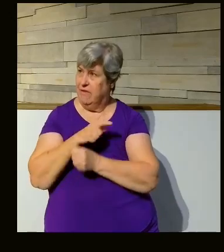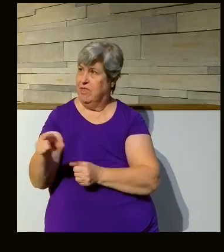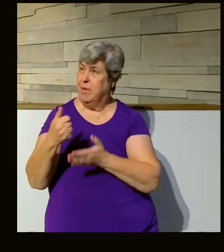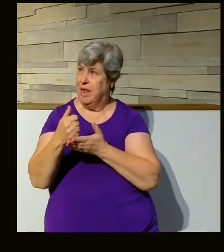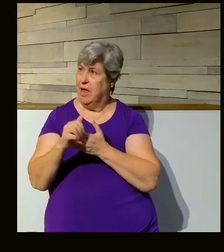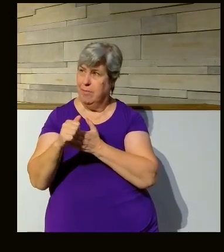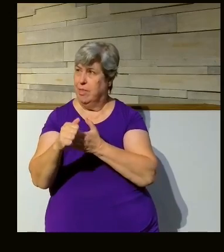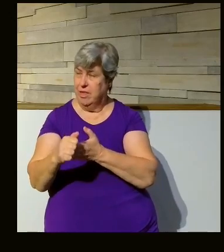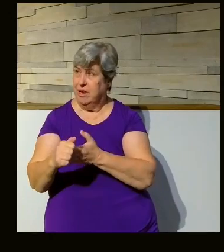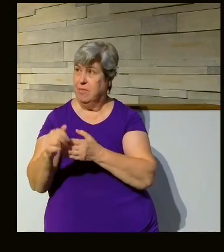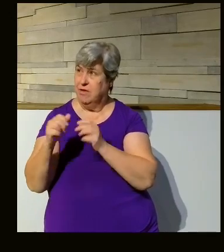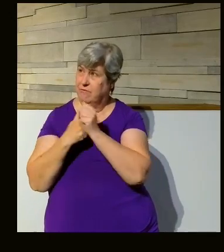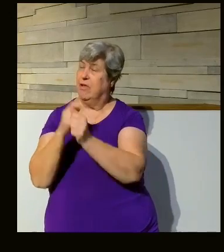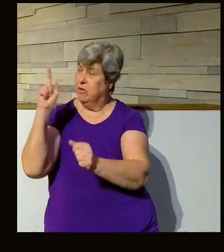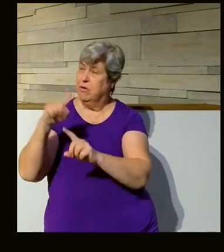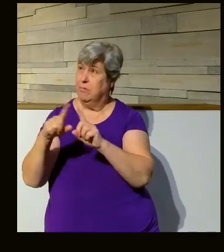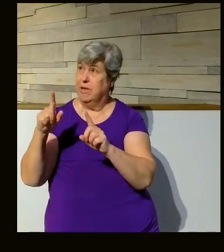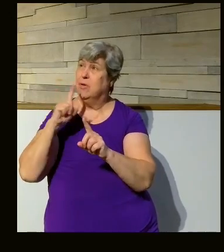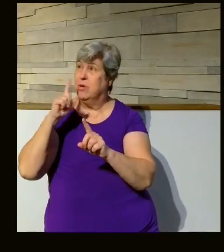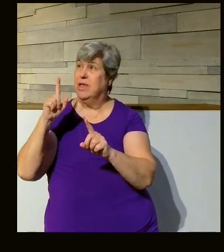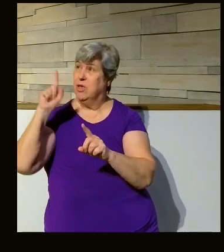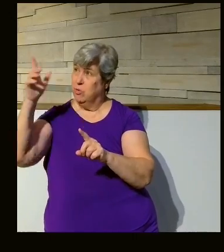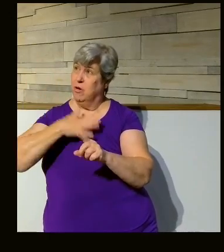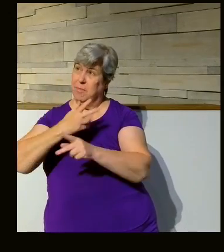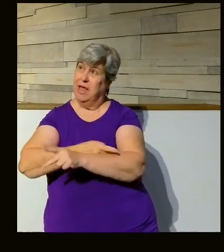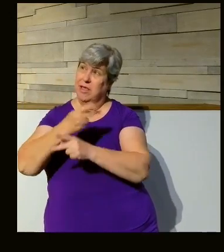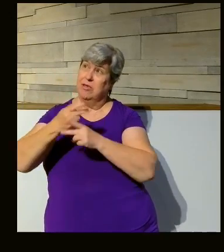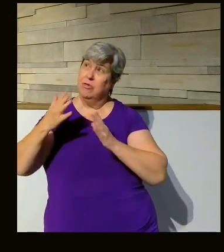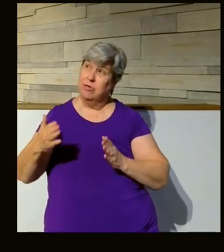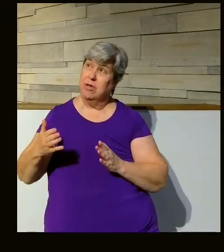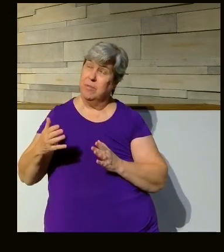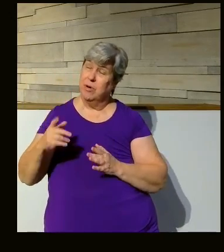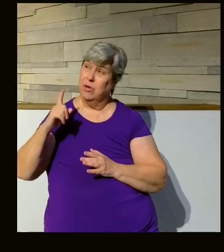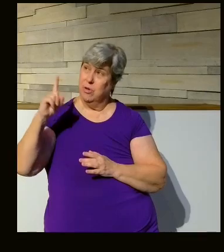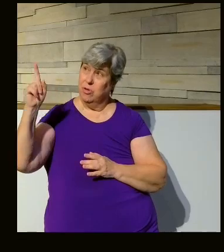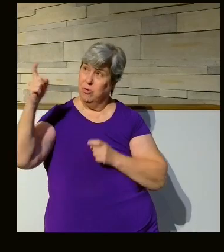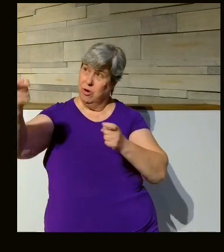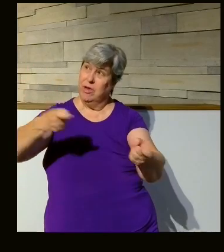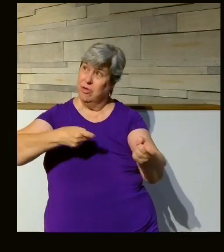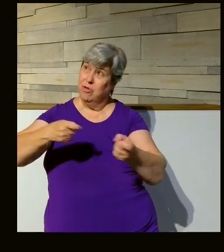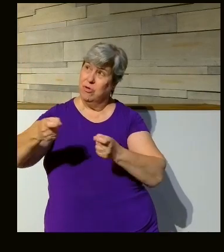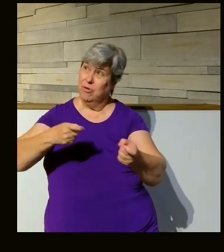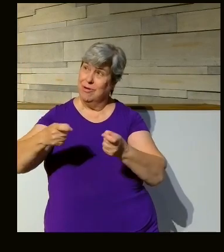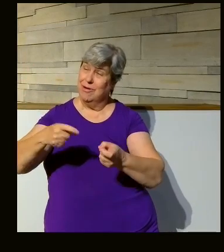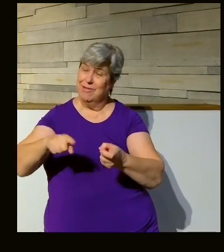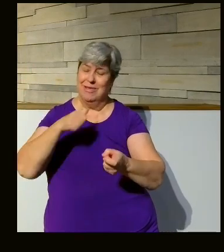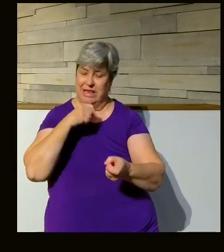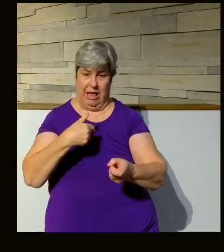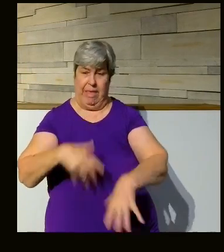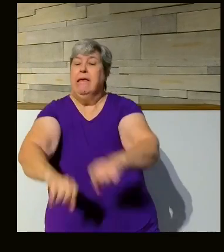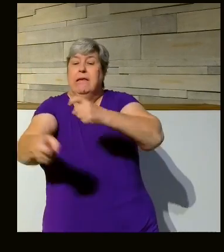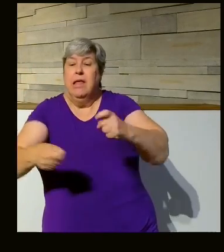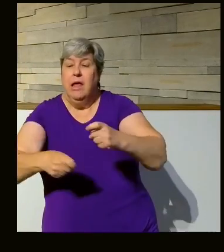help lead them to stay faithful to you. But Lord, it's about you being my shepherd, about you being in charge, and not me trying to